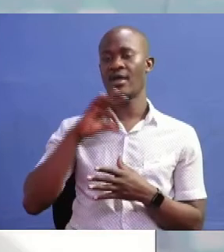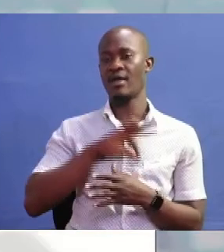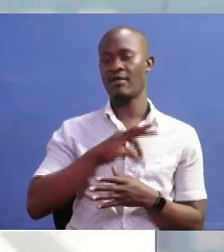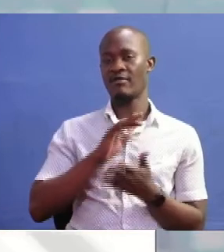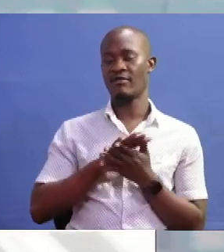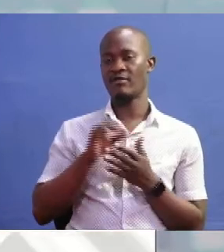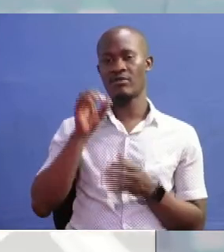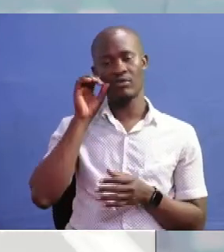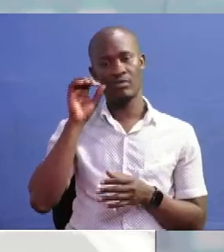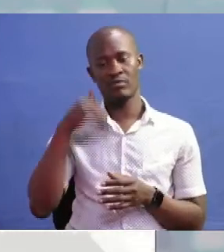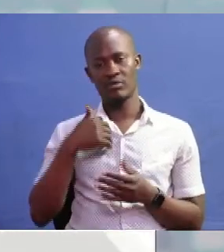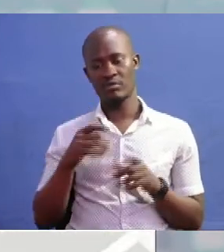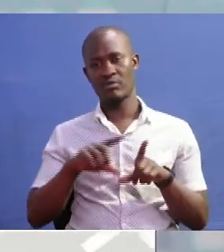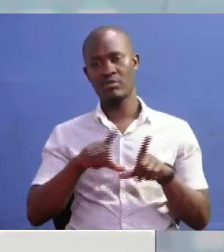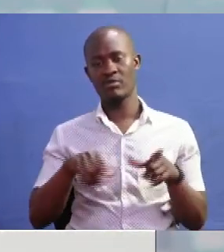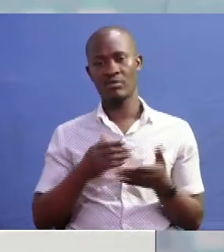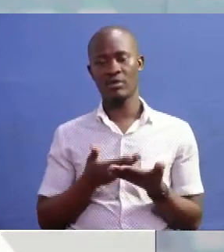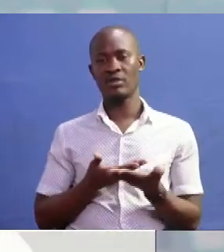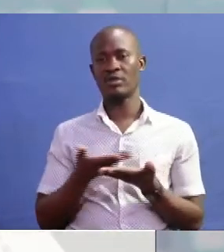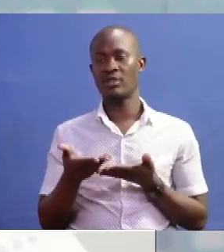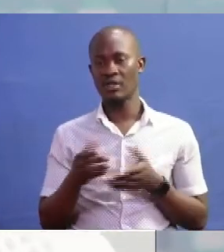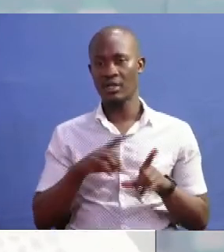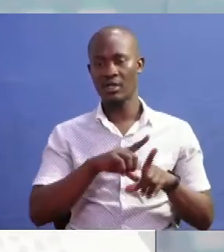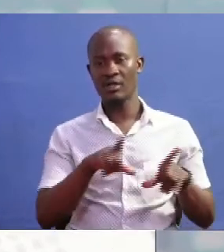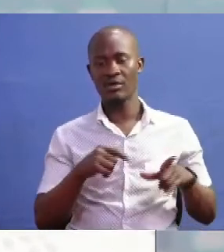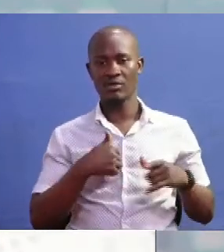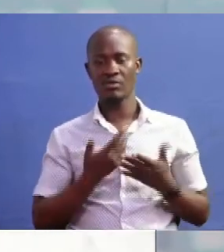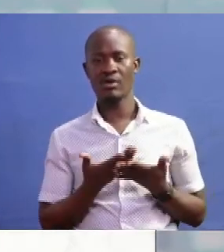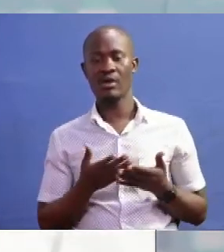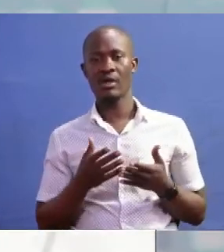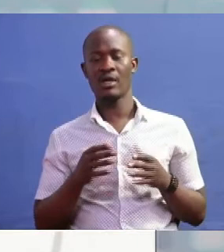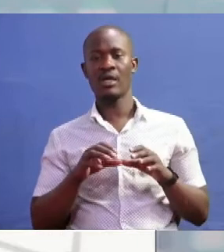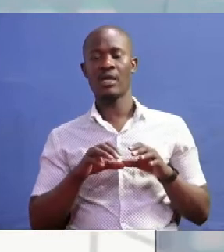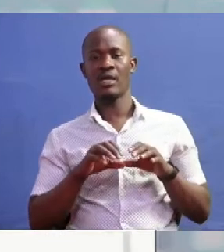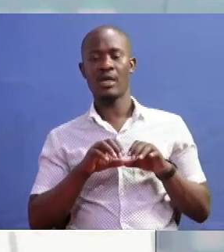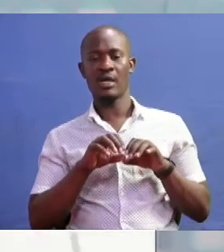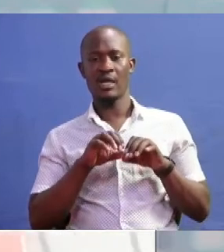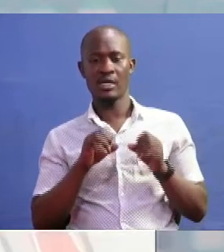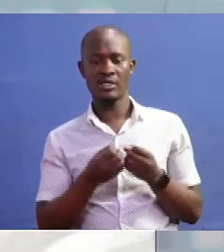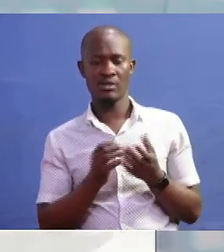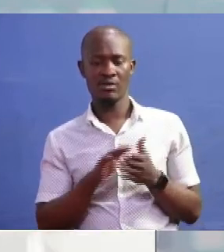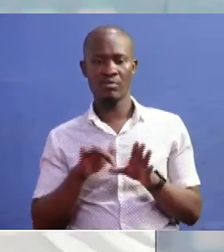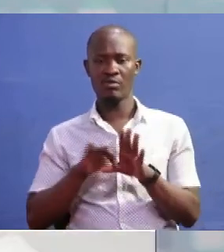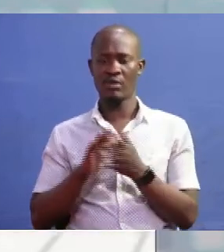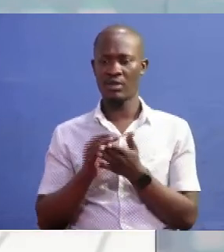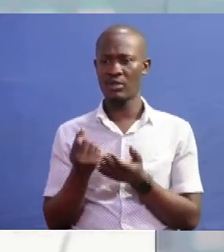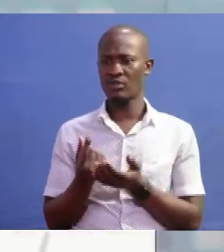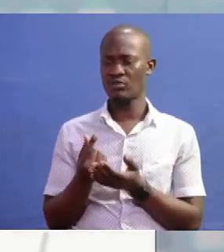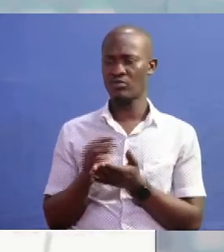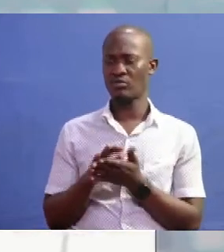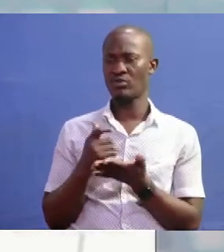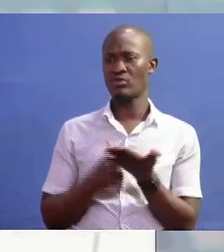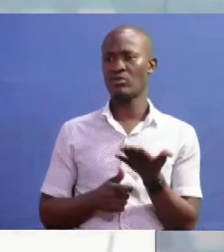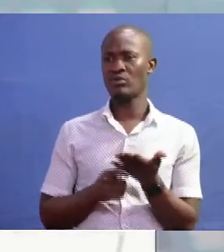real estate or even land. They will be selling land to a SACCO member at a cheaper cost. Mm-hmm. Yes. You